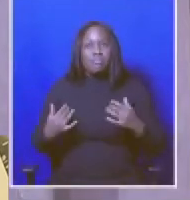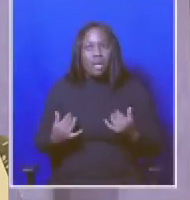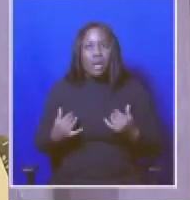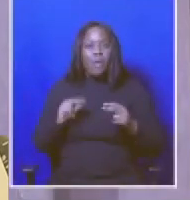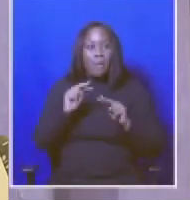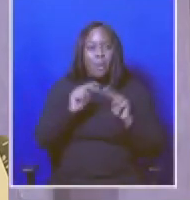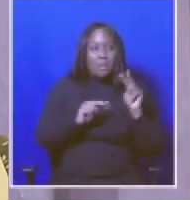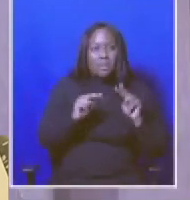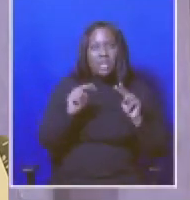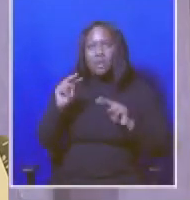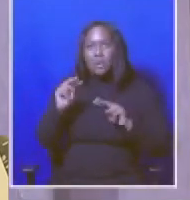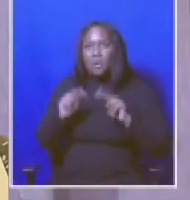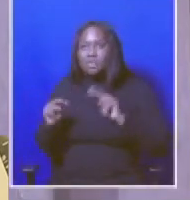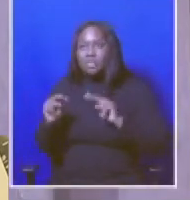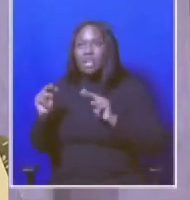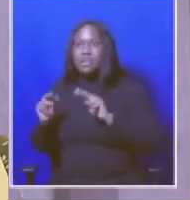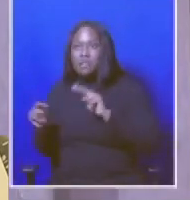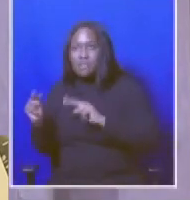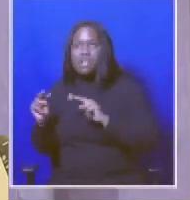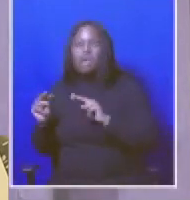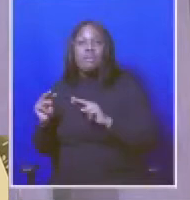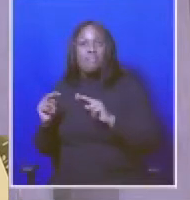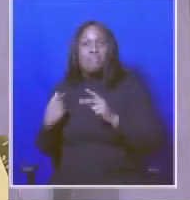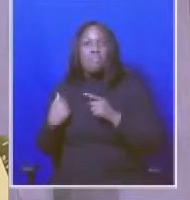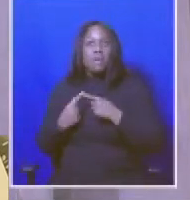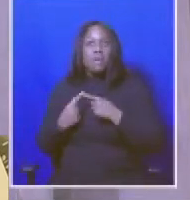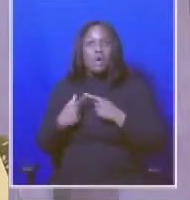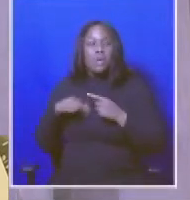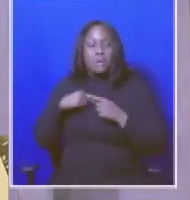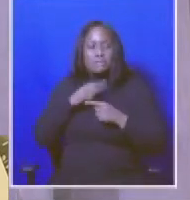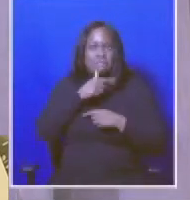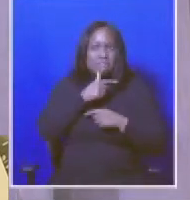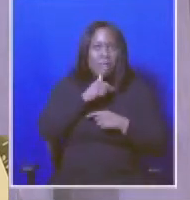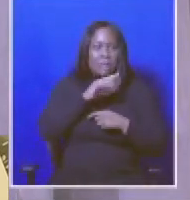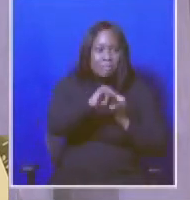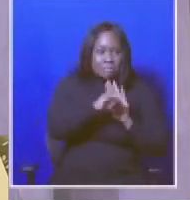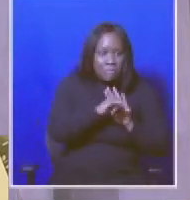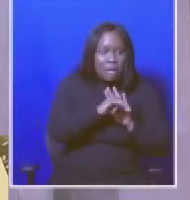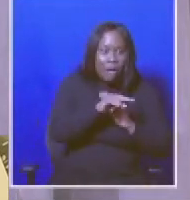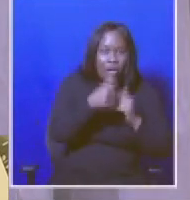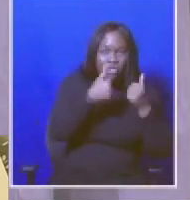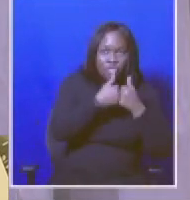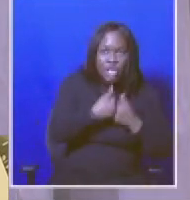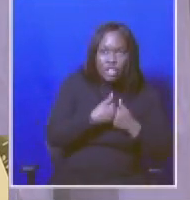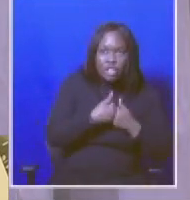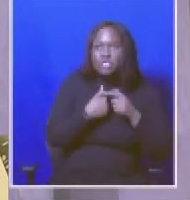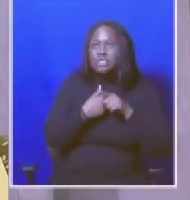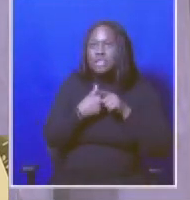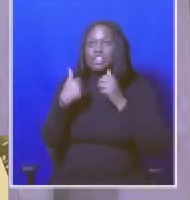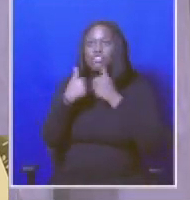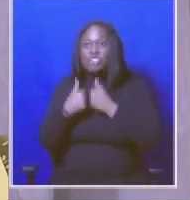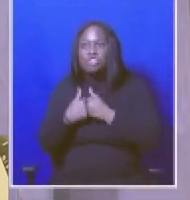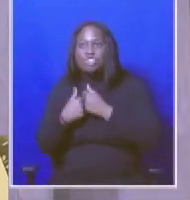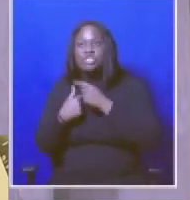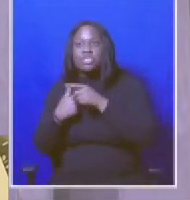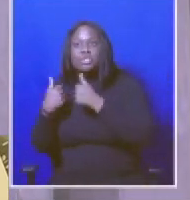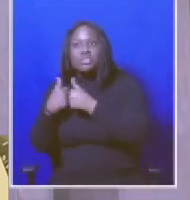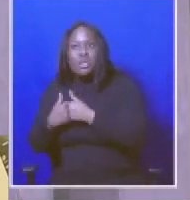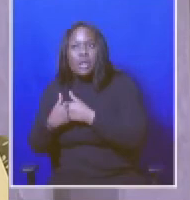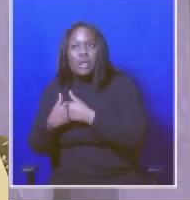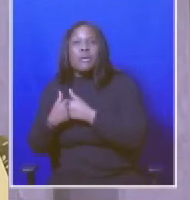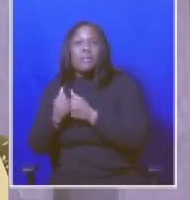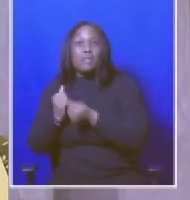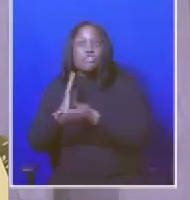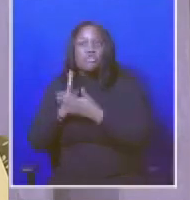are currently conducting, we are able to troubleshoot challenges at district levels to ensure